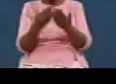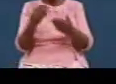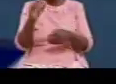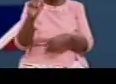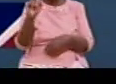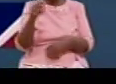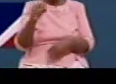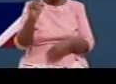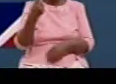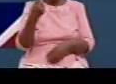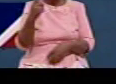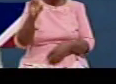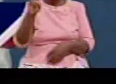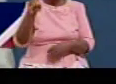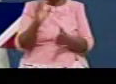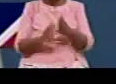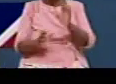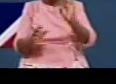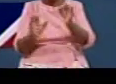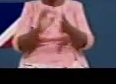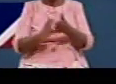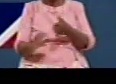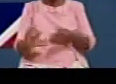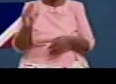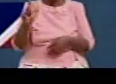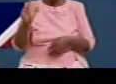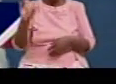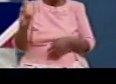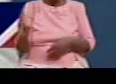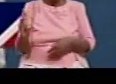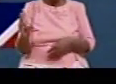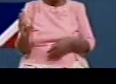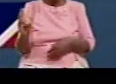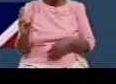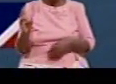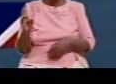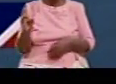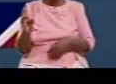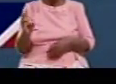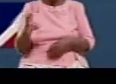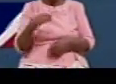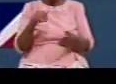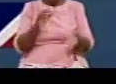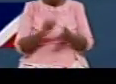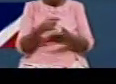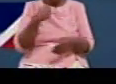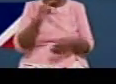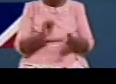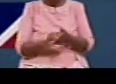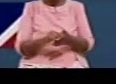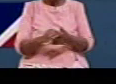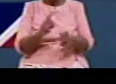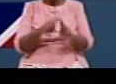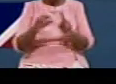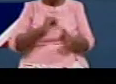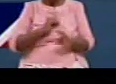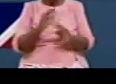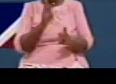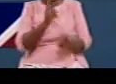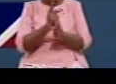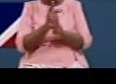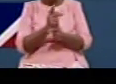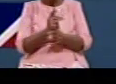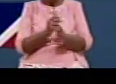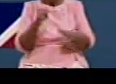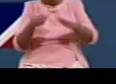27. In 1 Corinthians chapter 9, verse 27, it tells us, but I keep under my body and